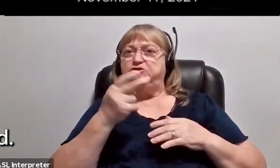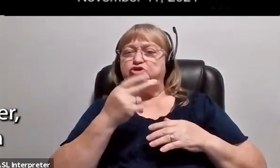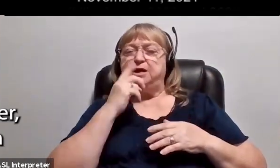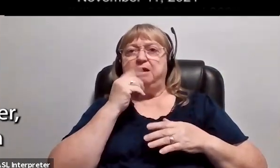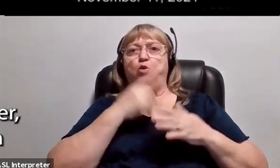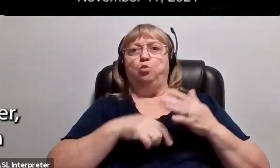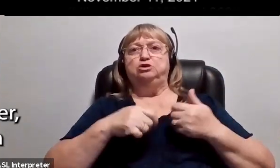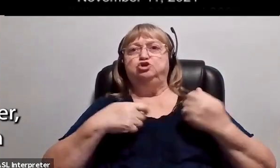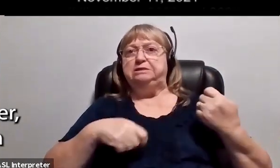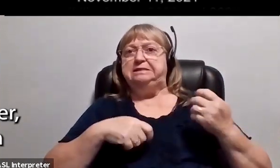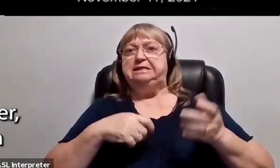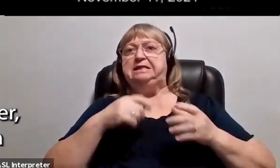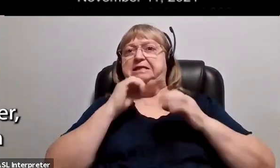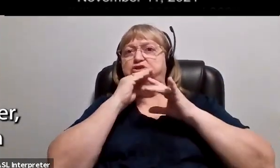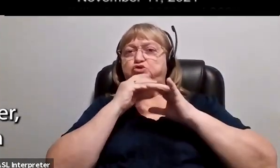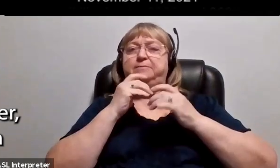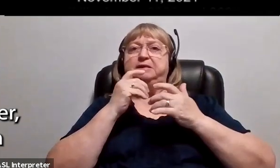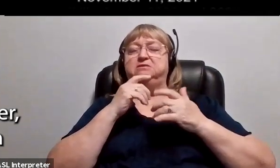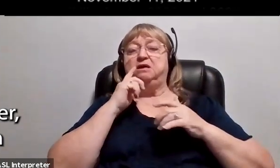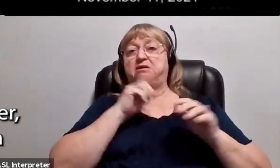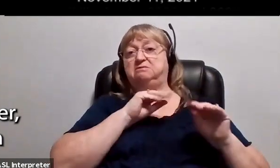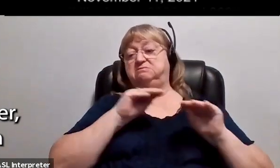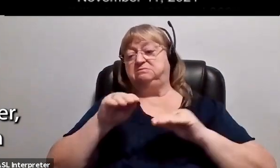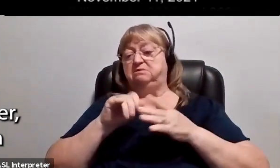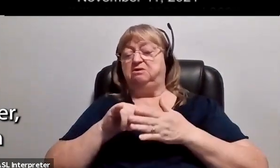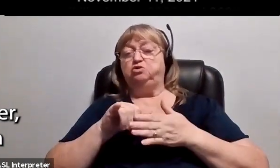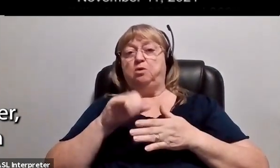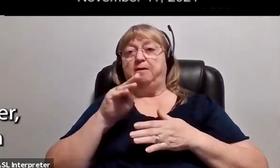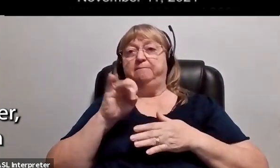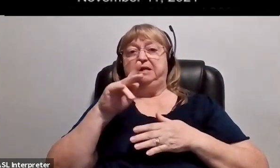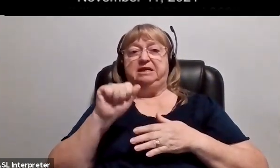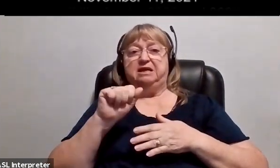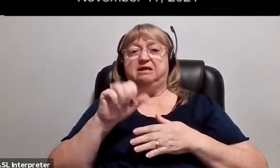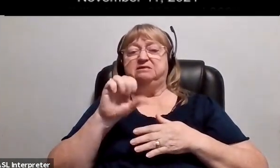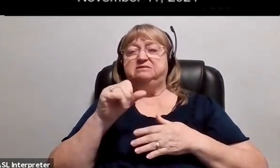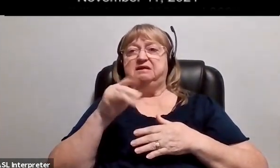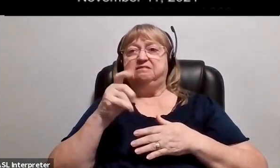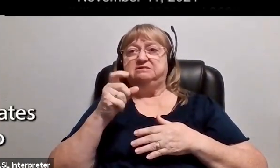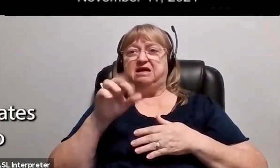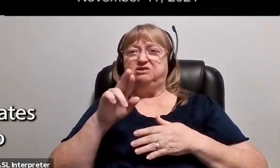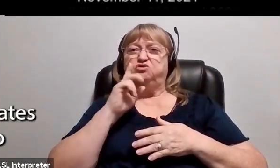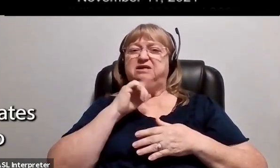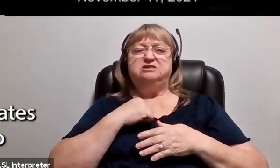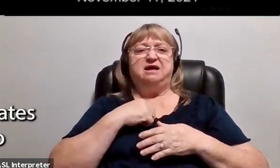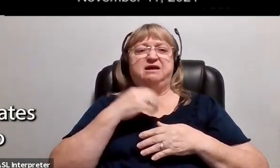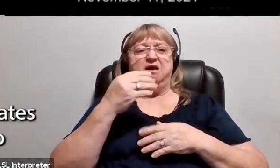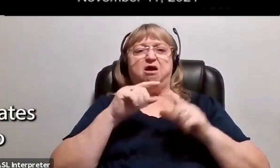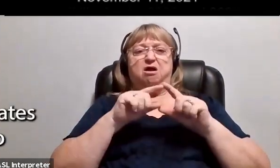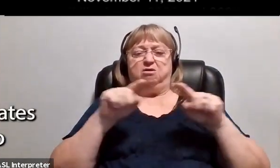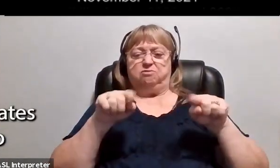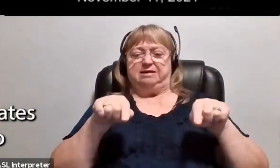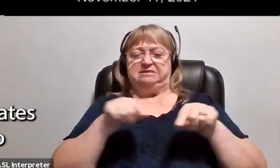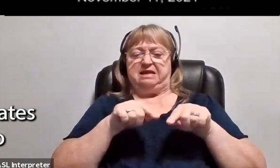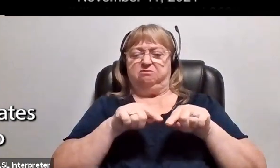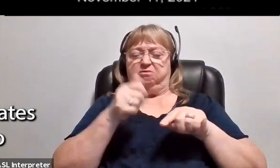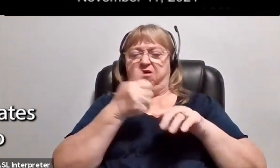be played with that. It sends that to a MIDI synthesizer, which is a blue rectangle beneath that circuit board. And then that MIDI synthesizer